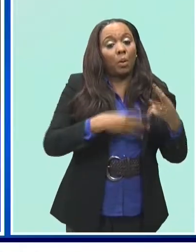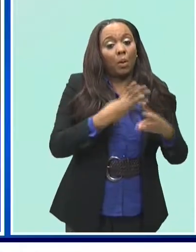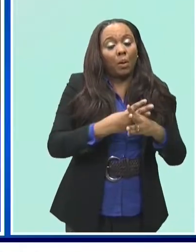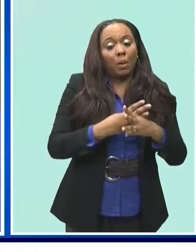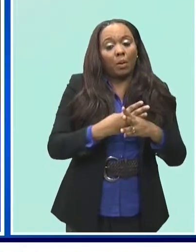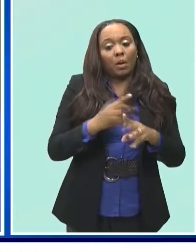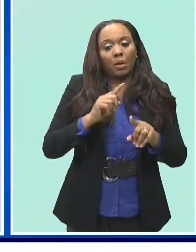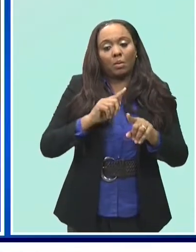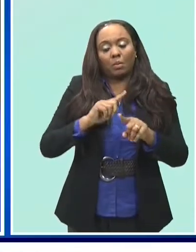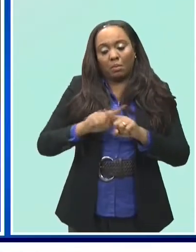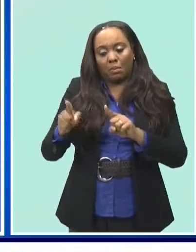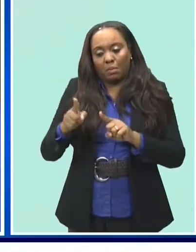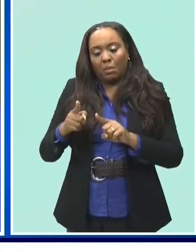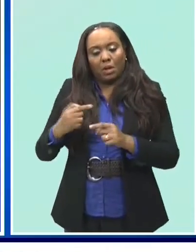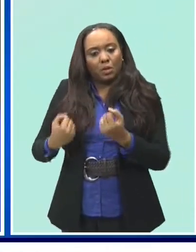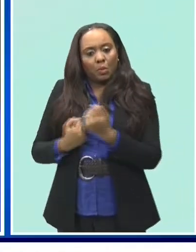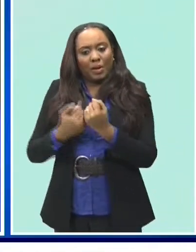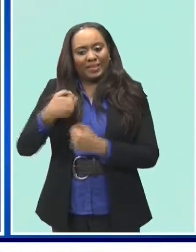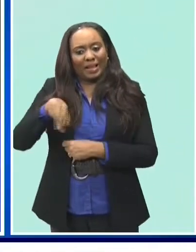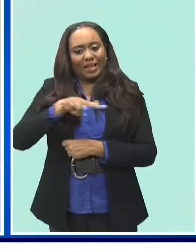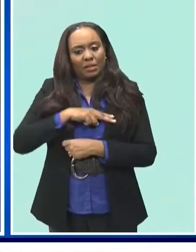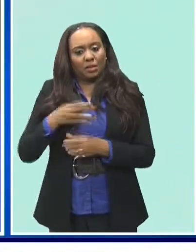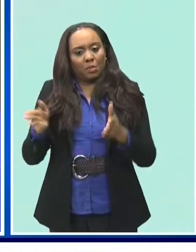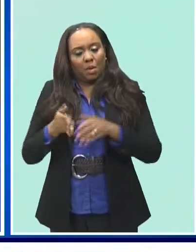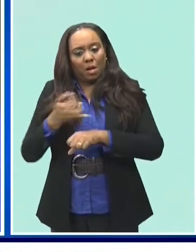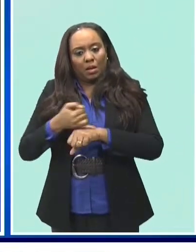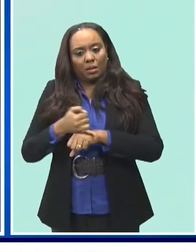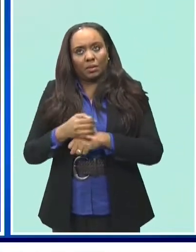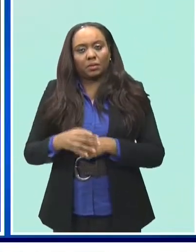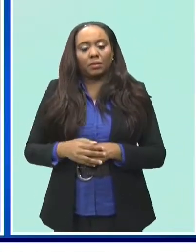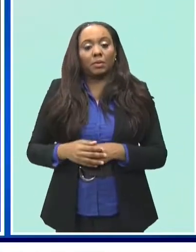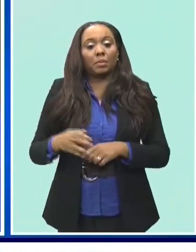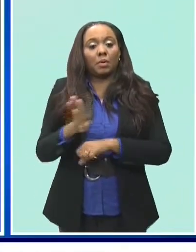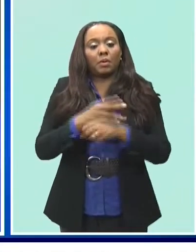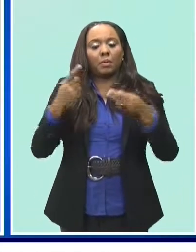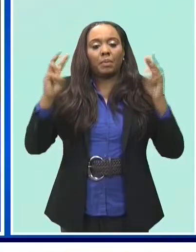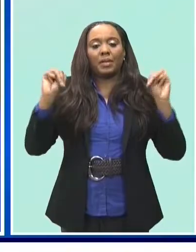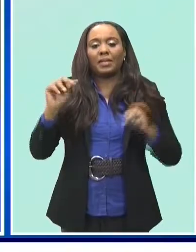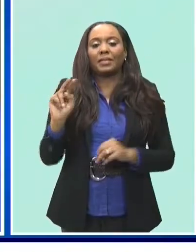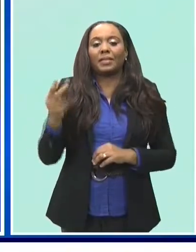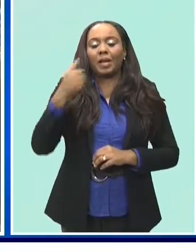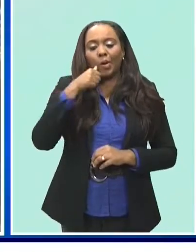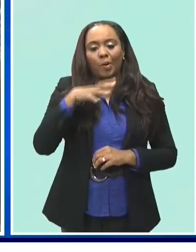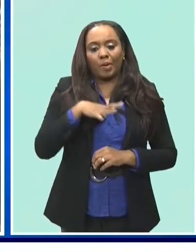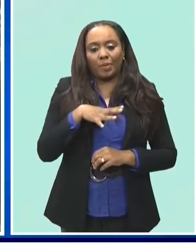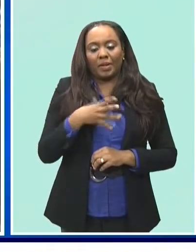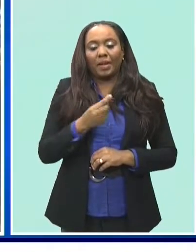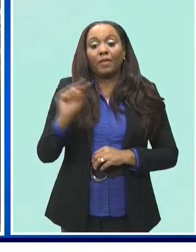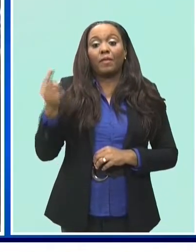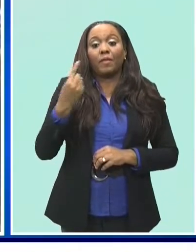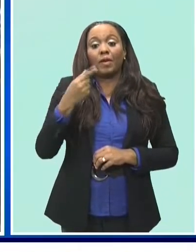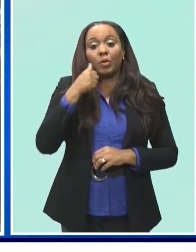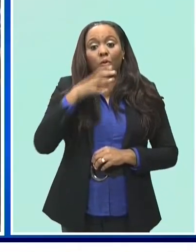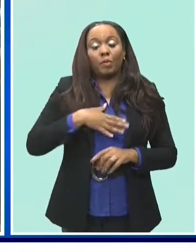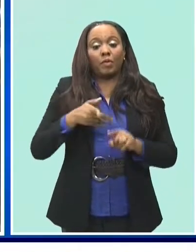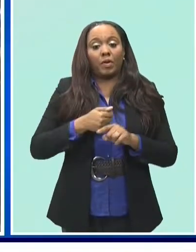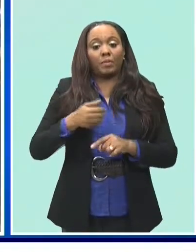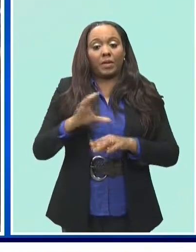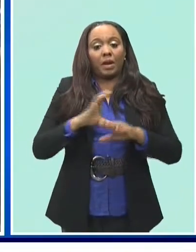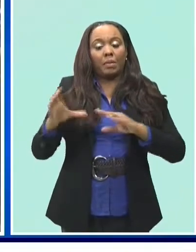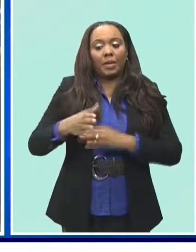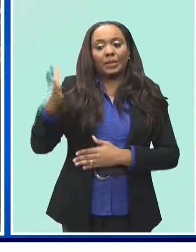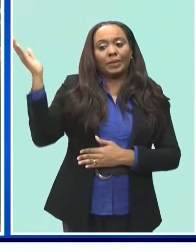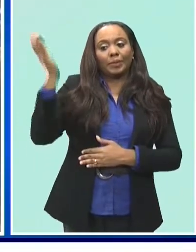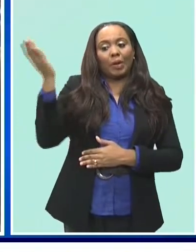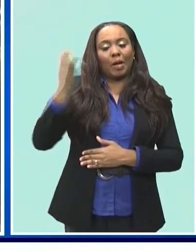Prime Minister Mia Moxley is only the second woman and the first person from the Caribbean to deliver the distinguished